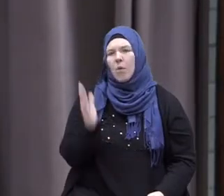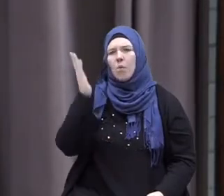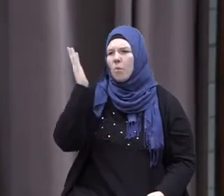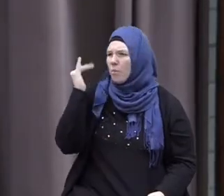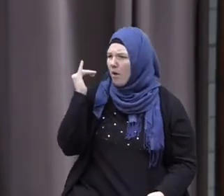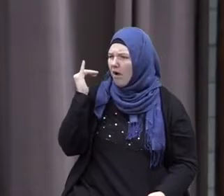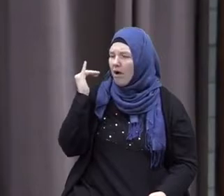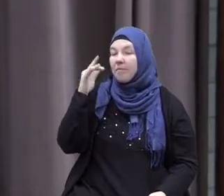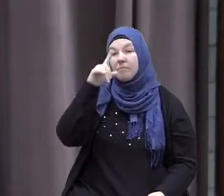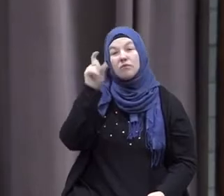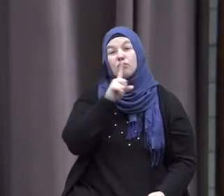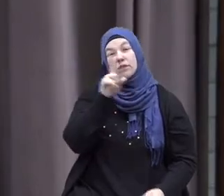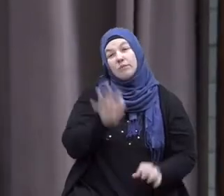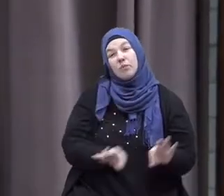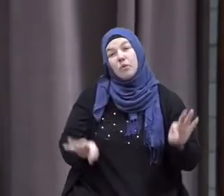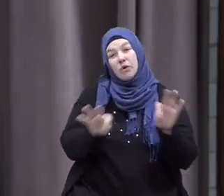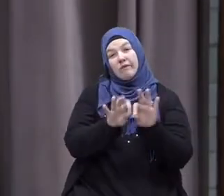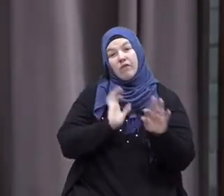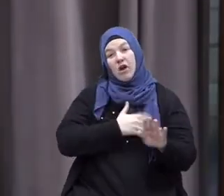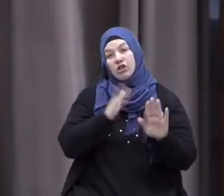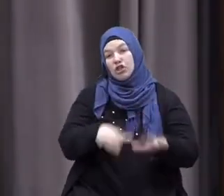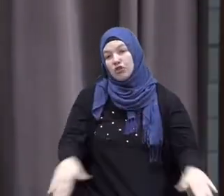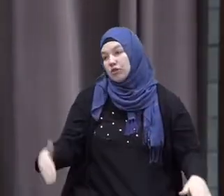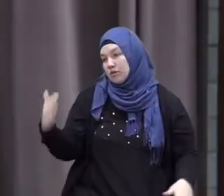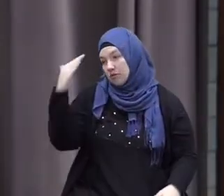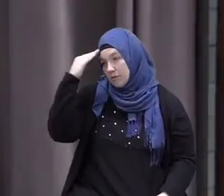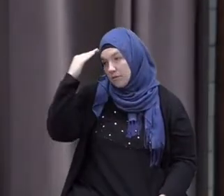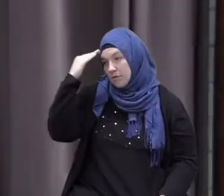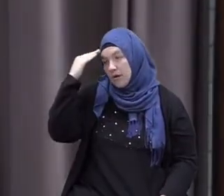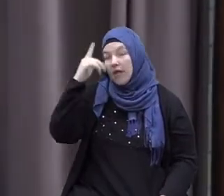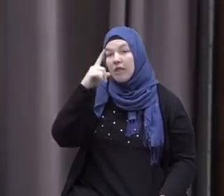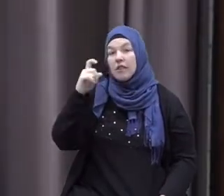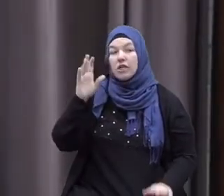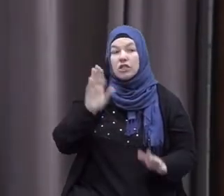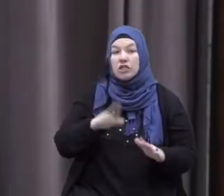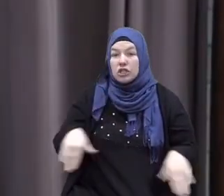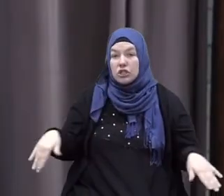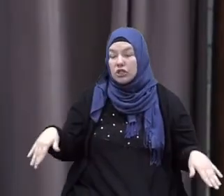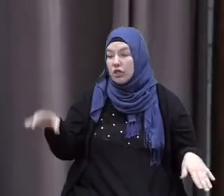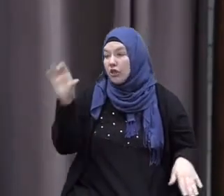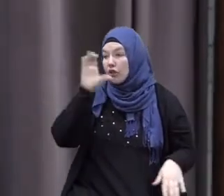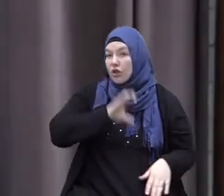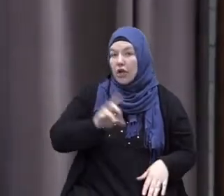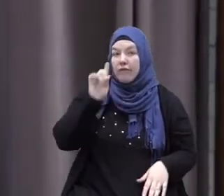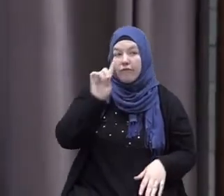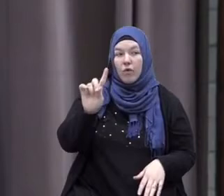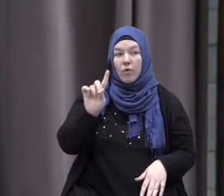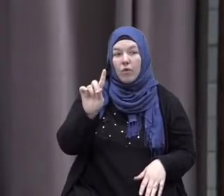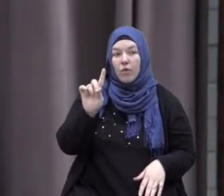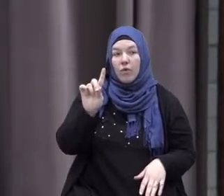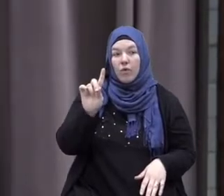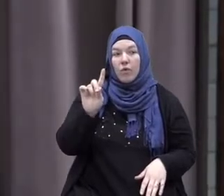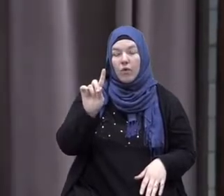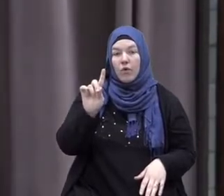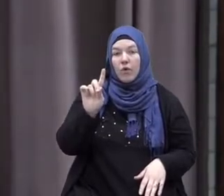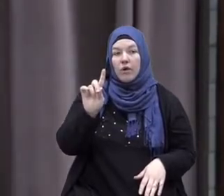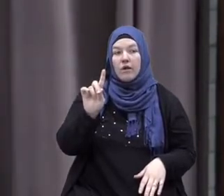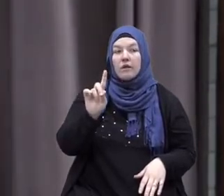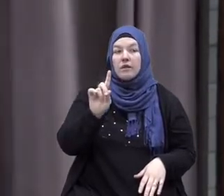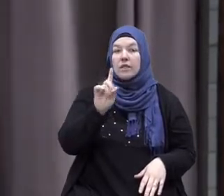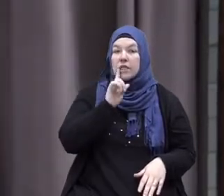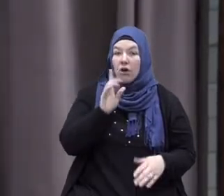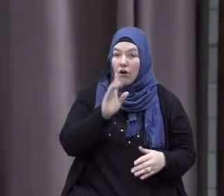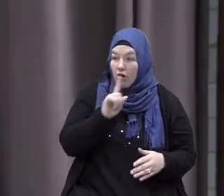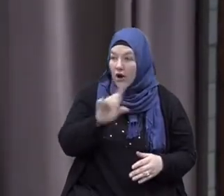Why? Because it's very important for them. They are looking for heroes, and there are heroes in the